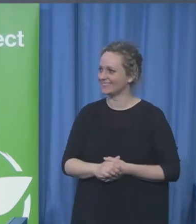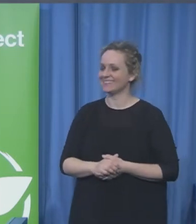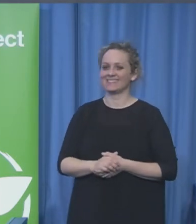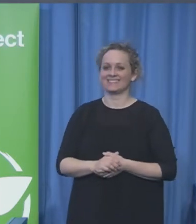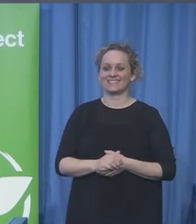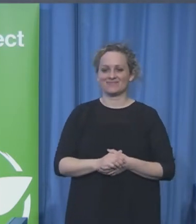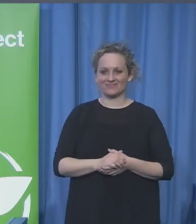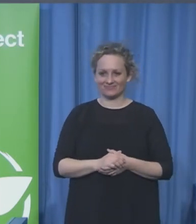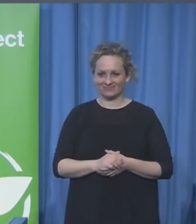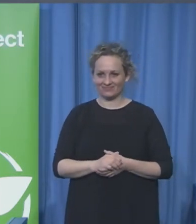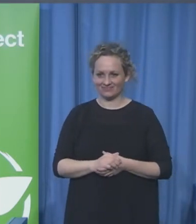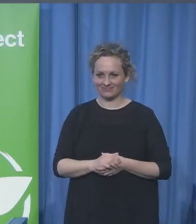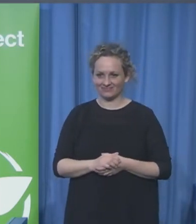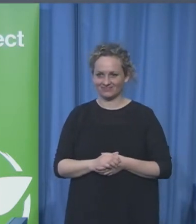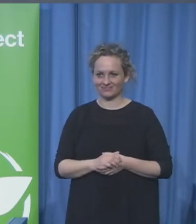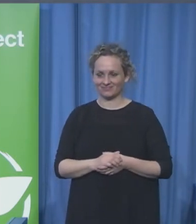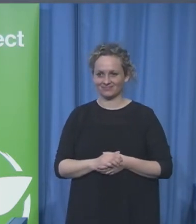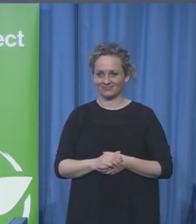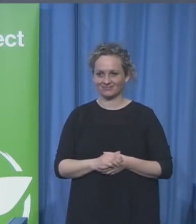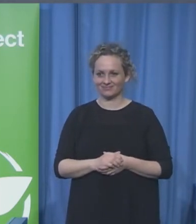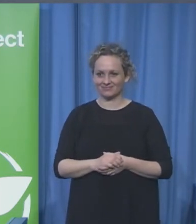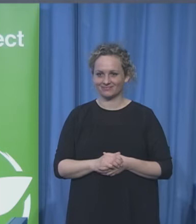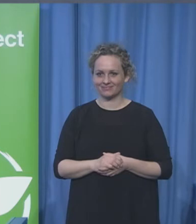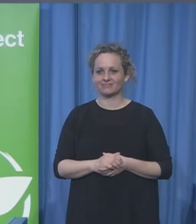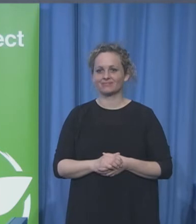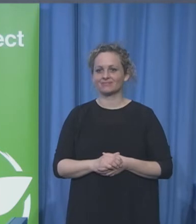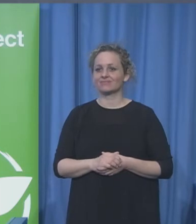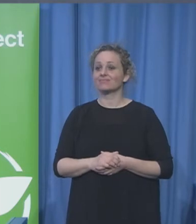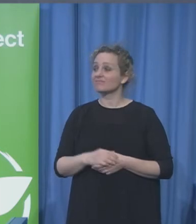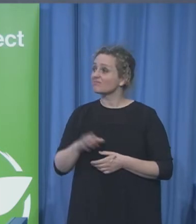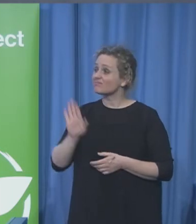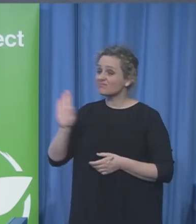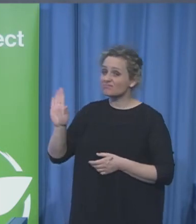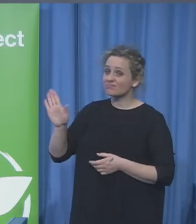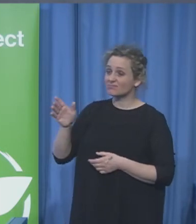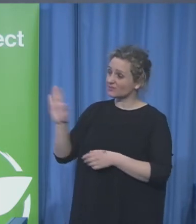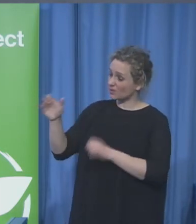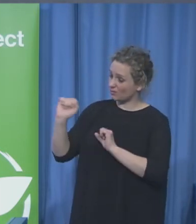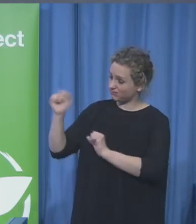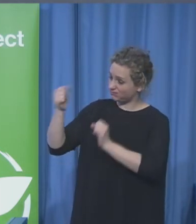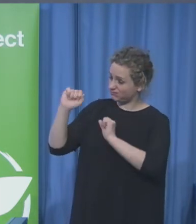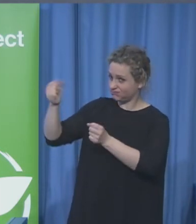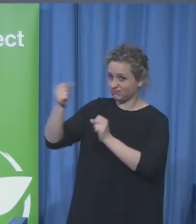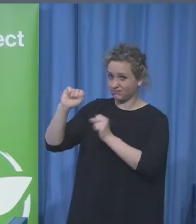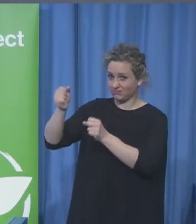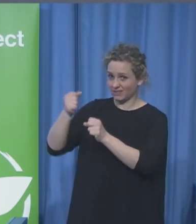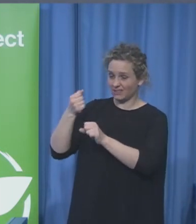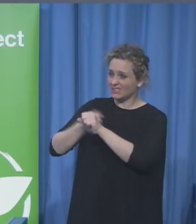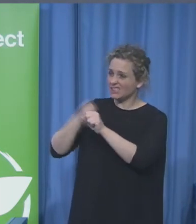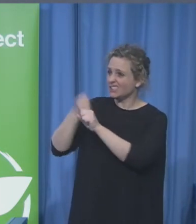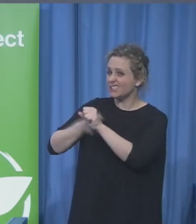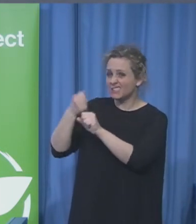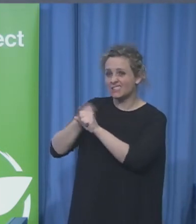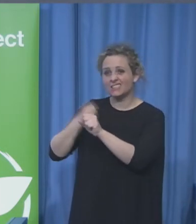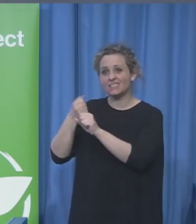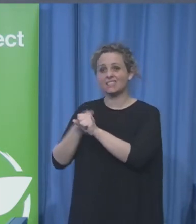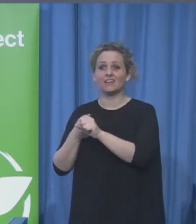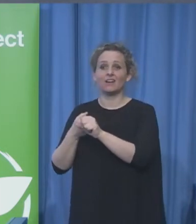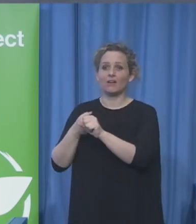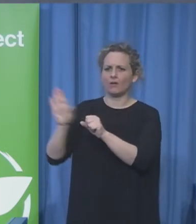your ambitious projects, to always fight for the rights of the persons with